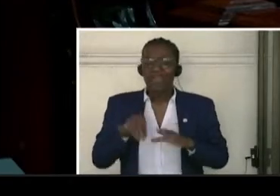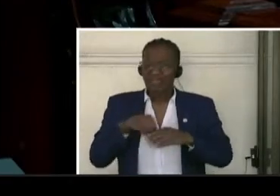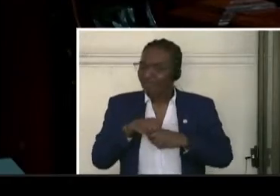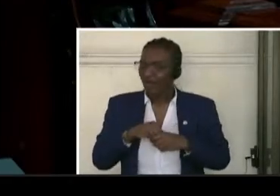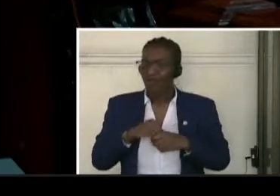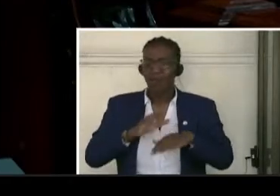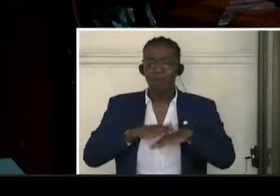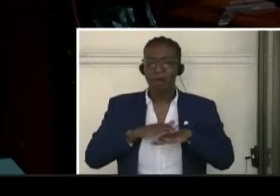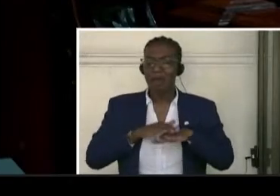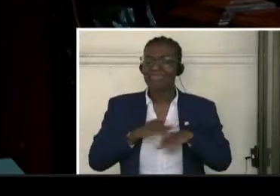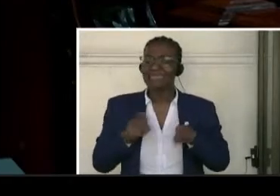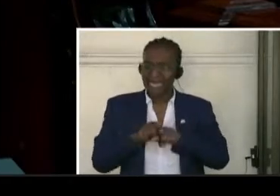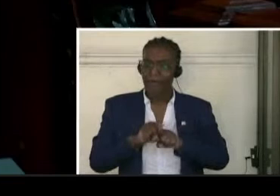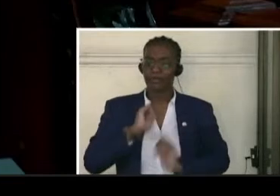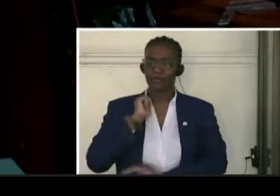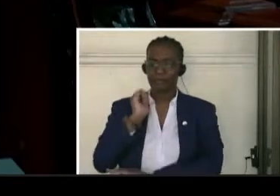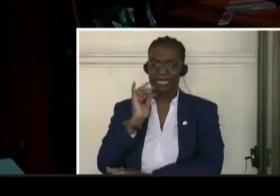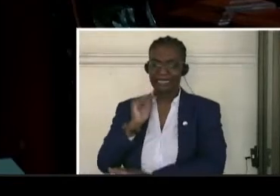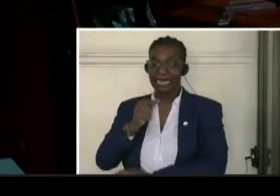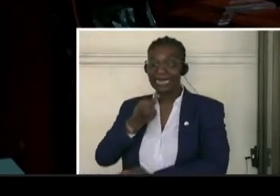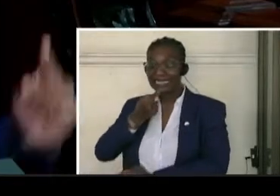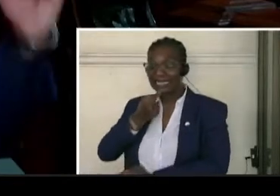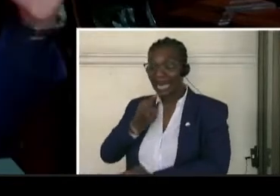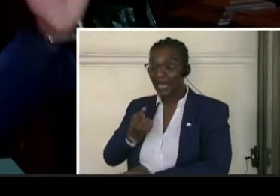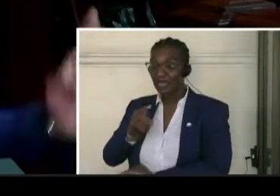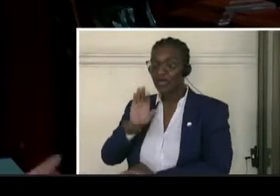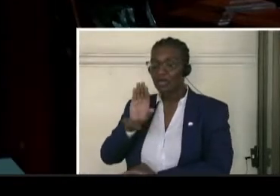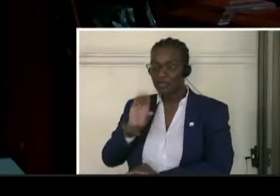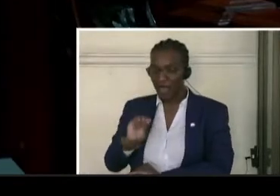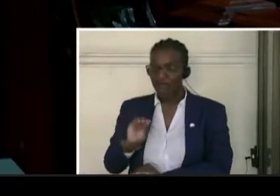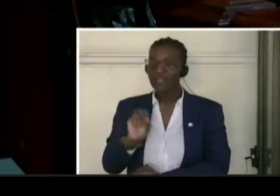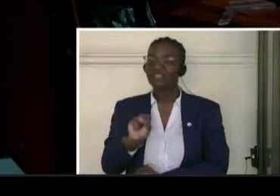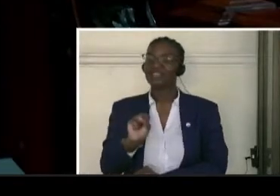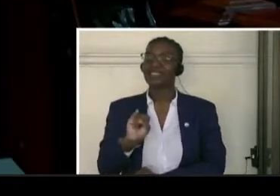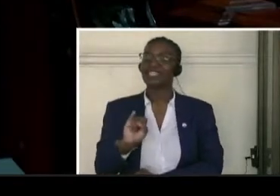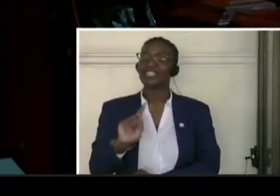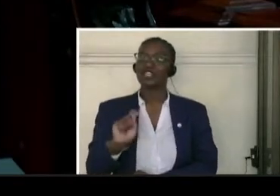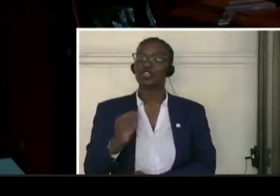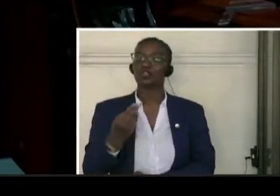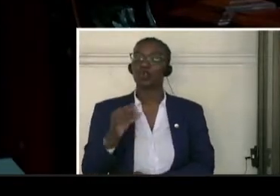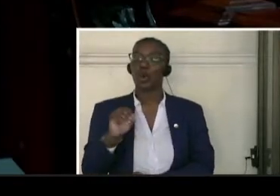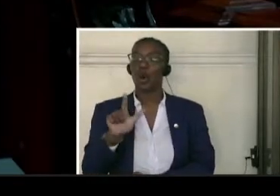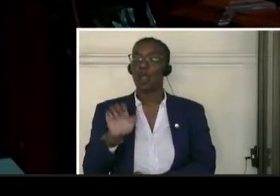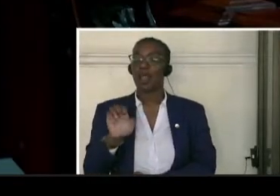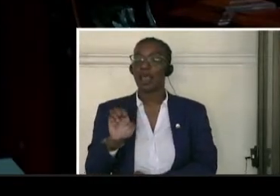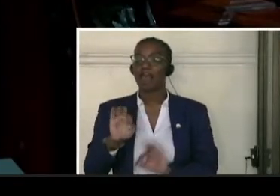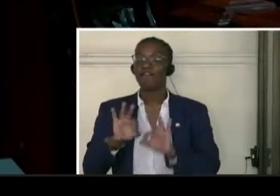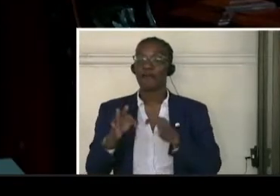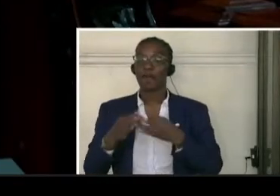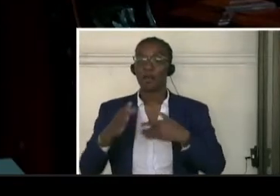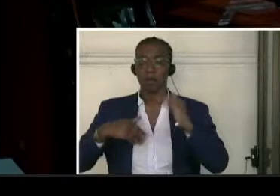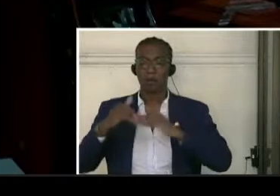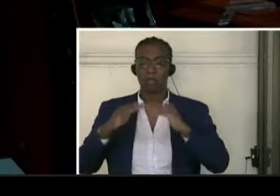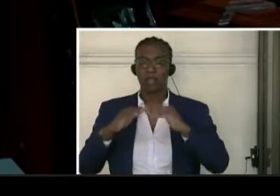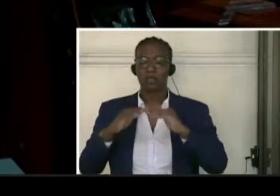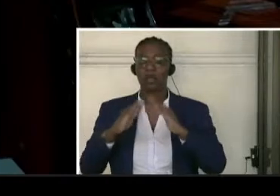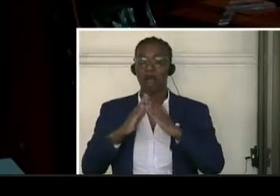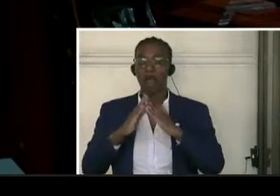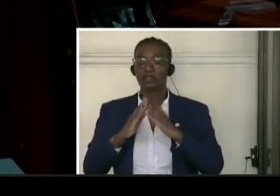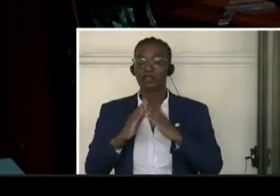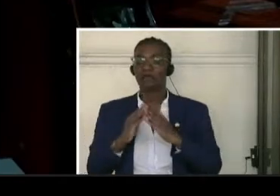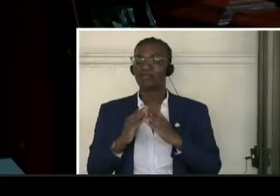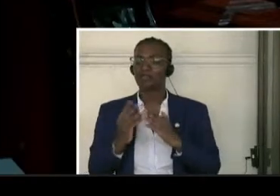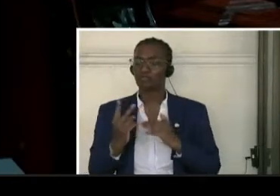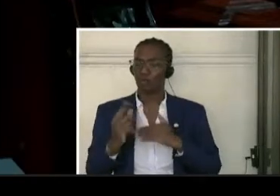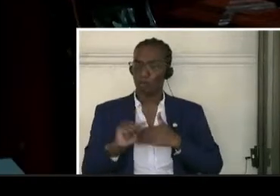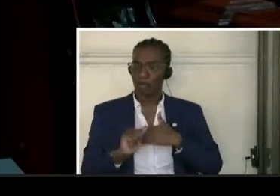parcel. Even on my speech, I said that there is a Stole family that we built them a house within a space of